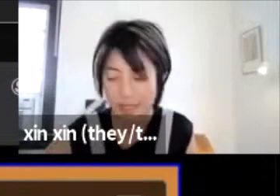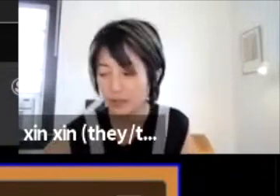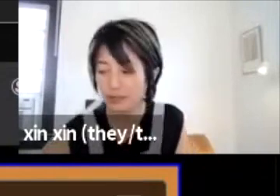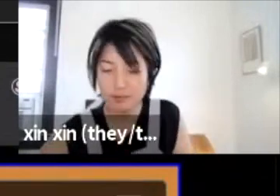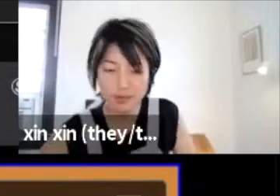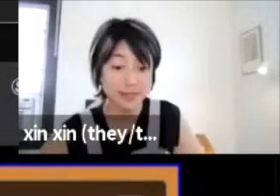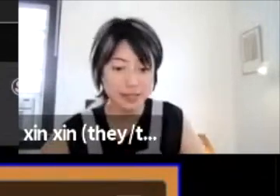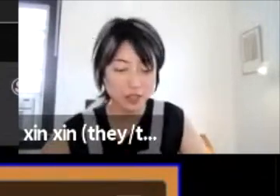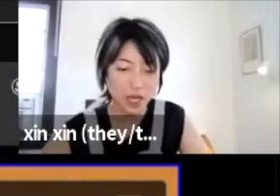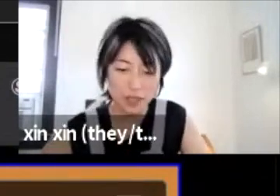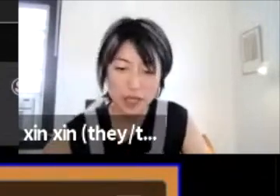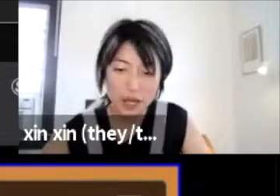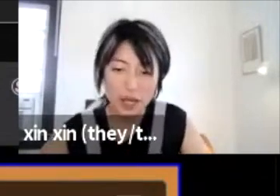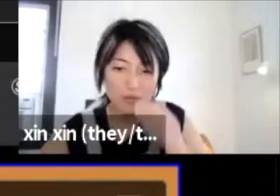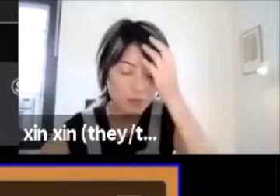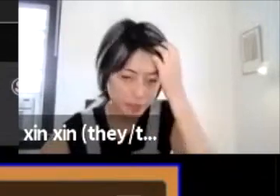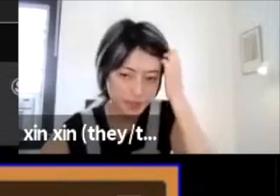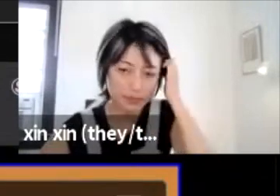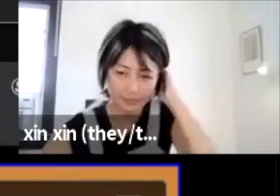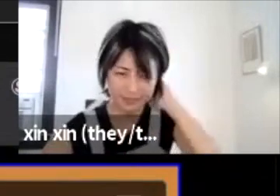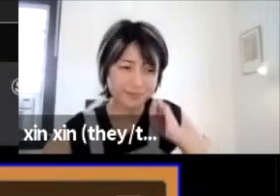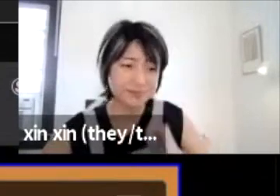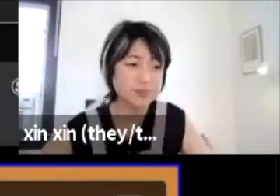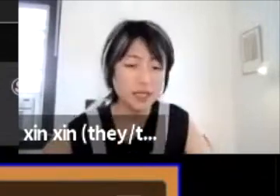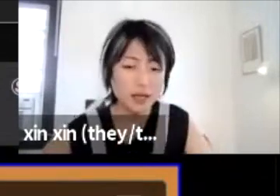test this out a lot. But